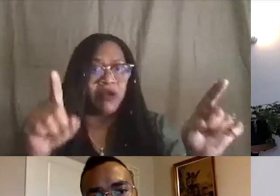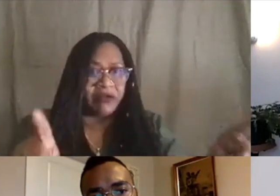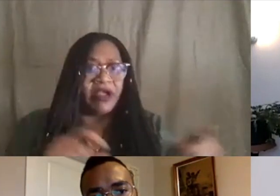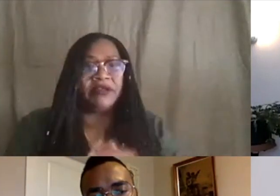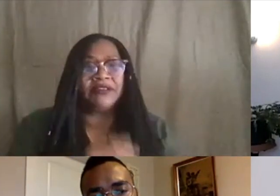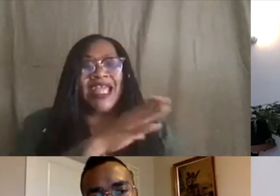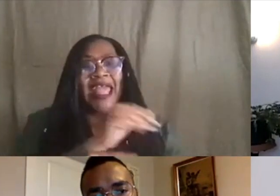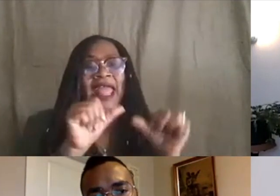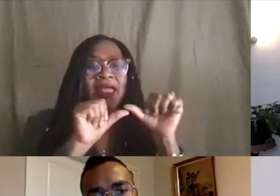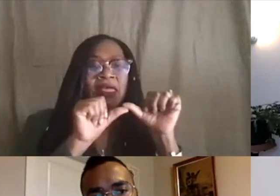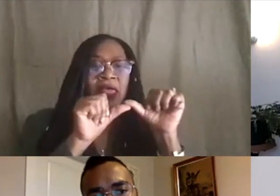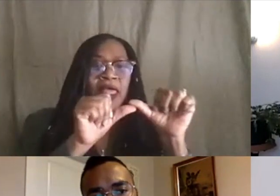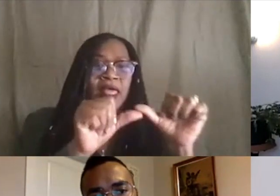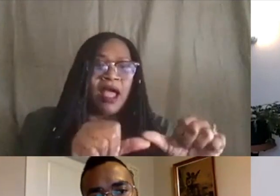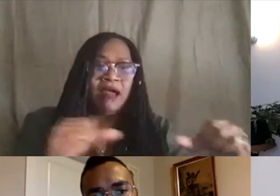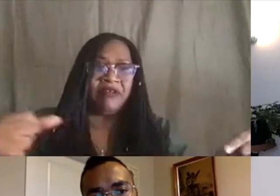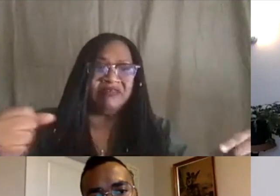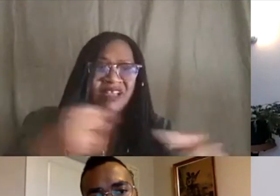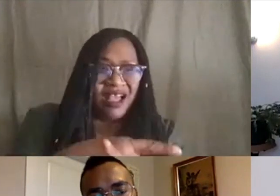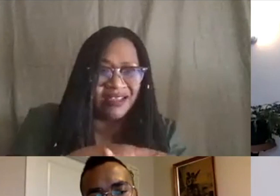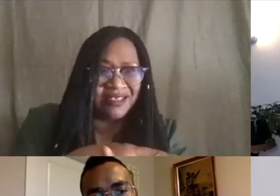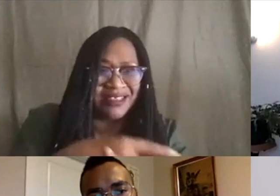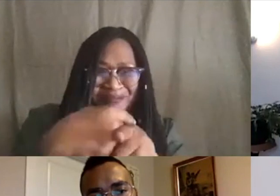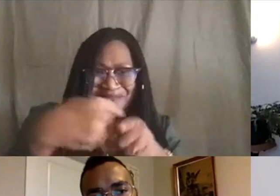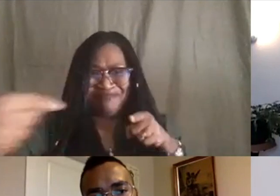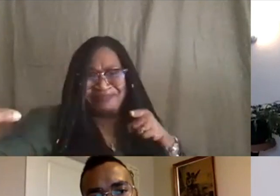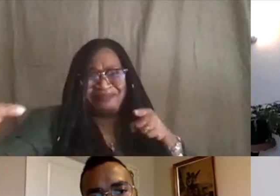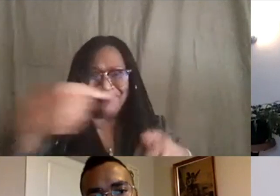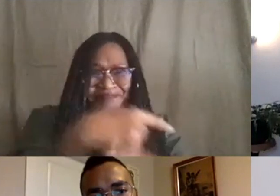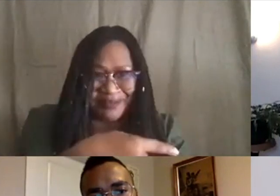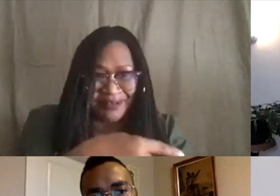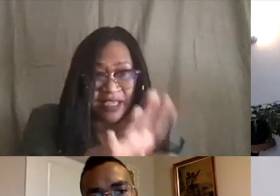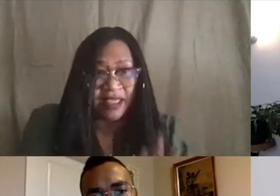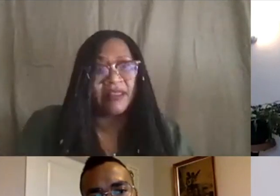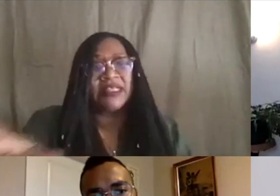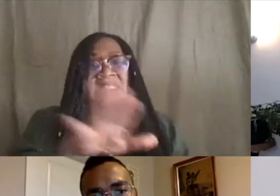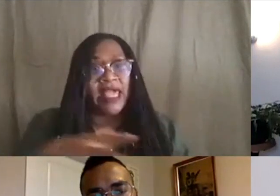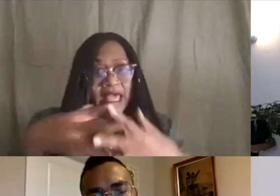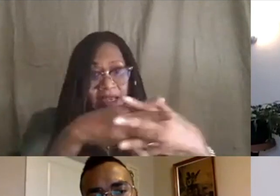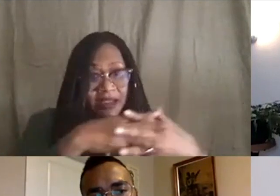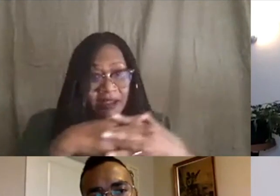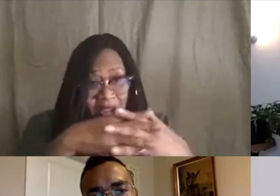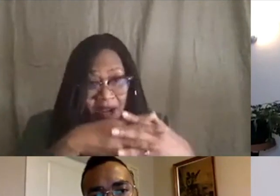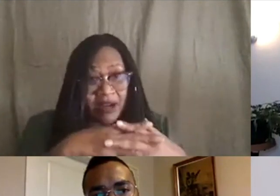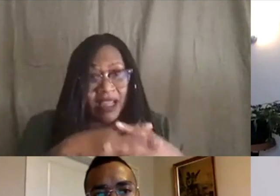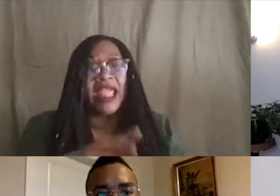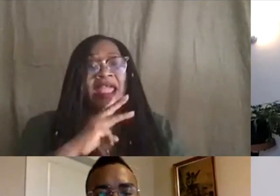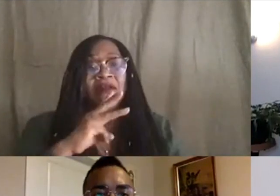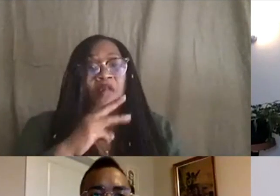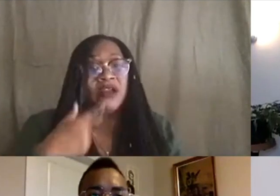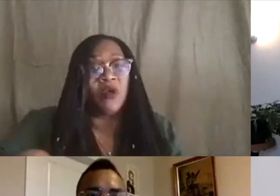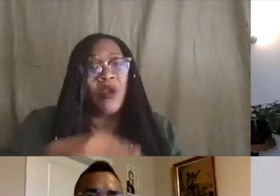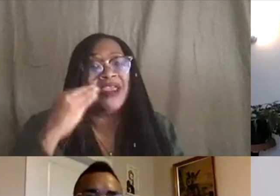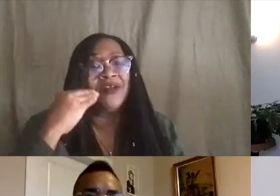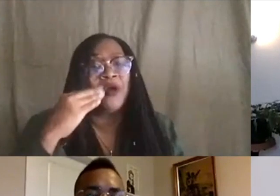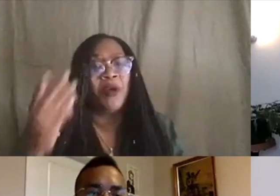of the ongoing conflicts and contradictions of this land, air, and water. That this land is the territory of the Huron-Wendat and Petun